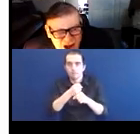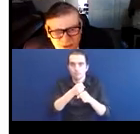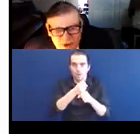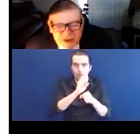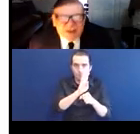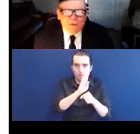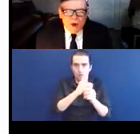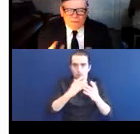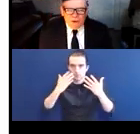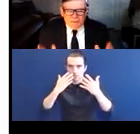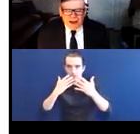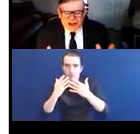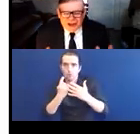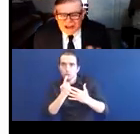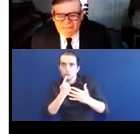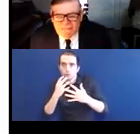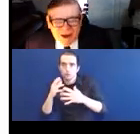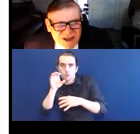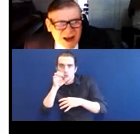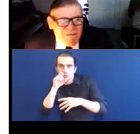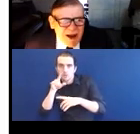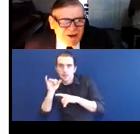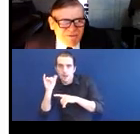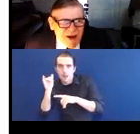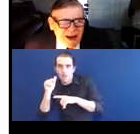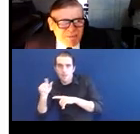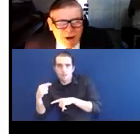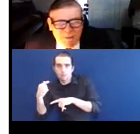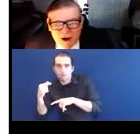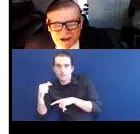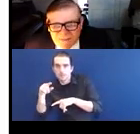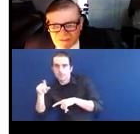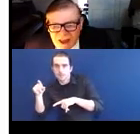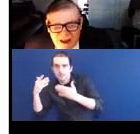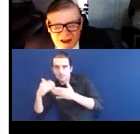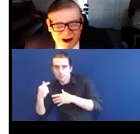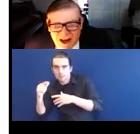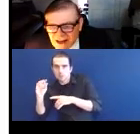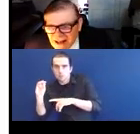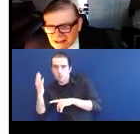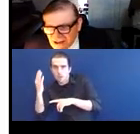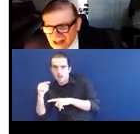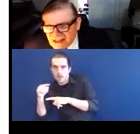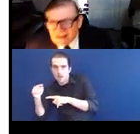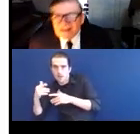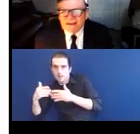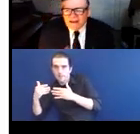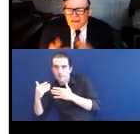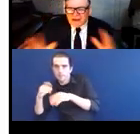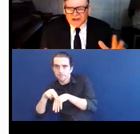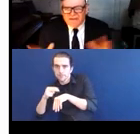And dark blue is where the population has the biggest amount of money per person. All right, and so that's